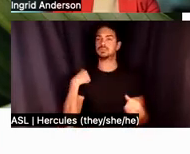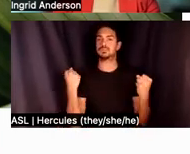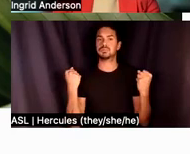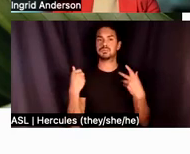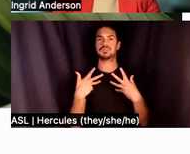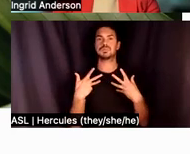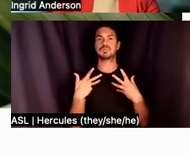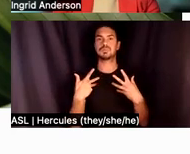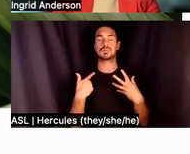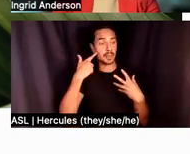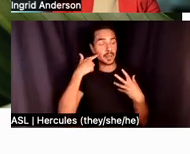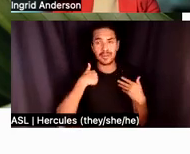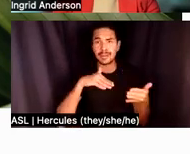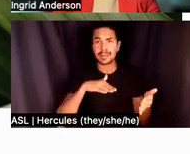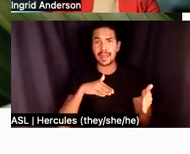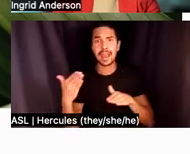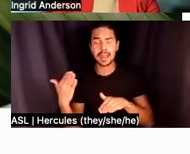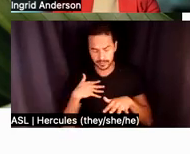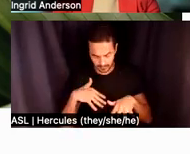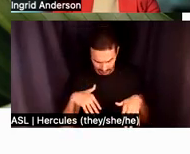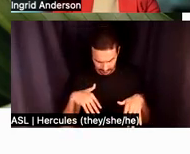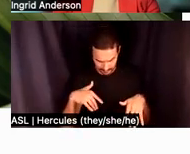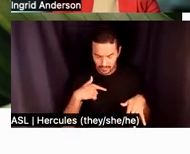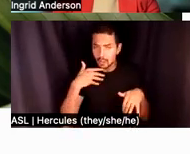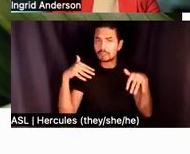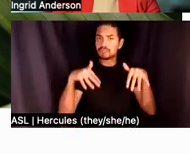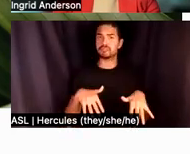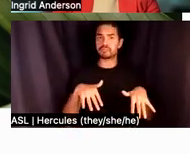I thought I was dying. And so like for